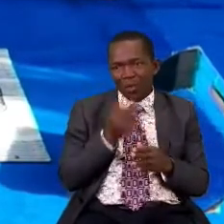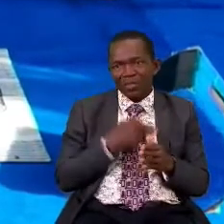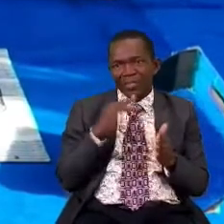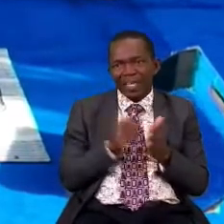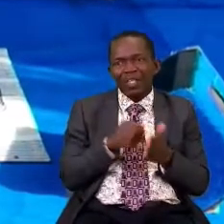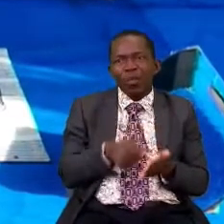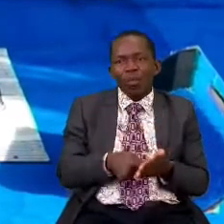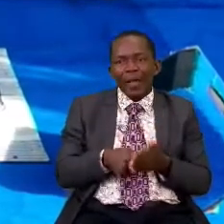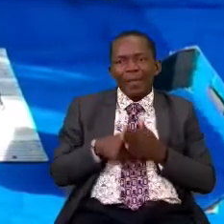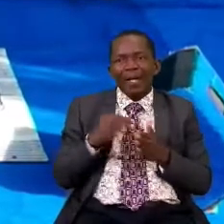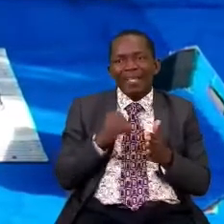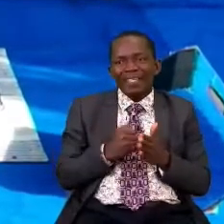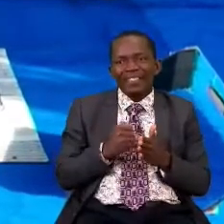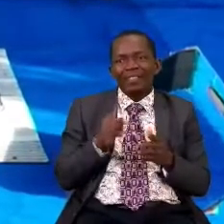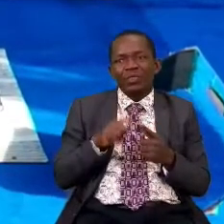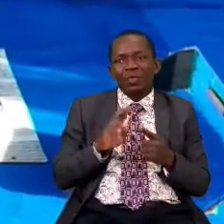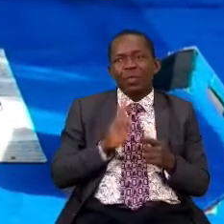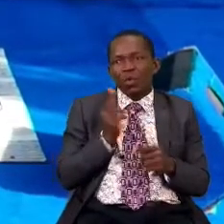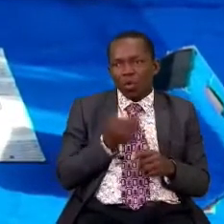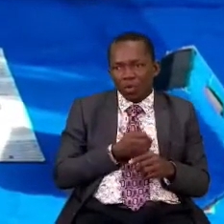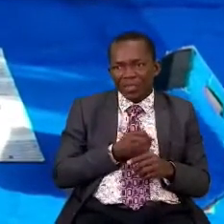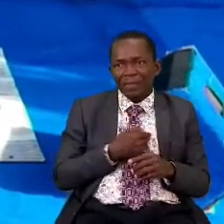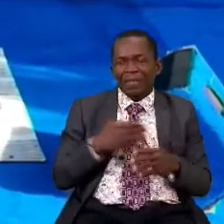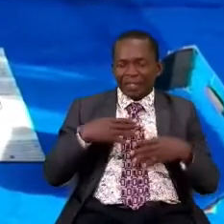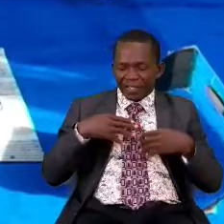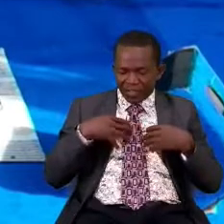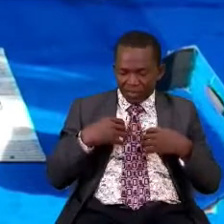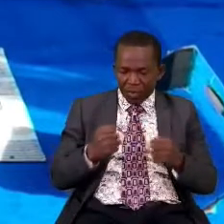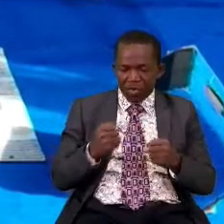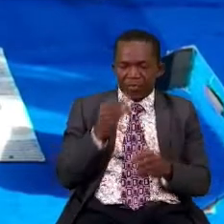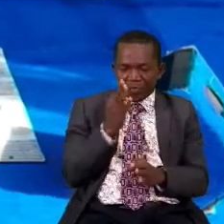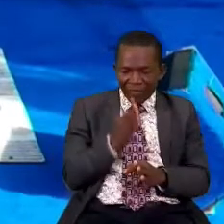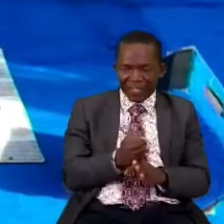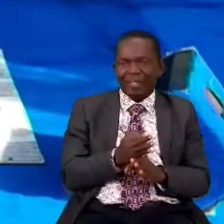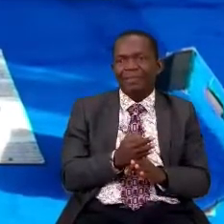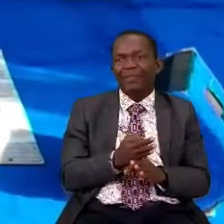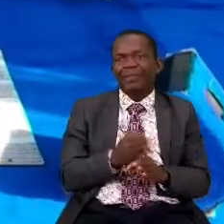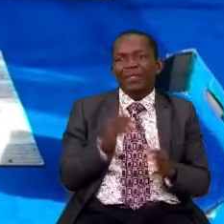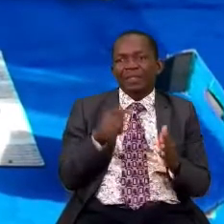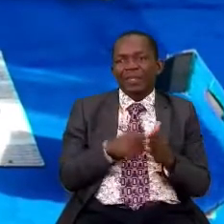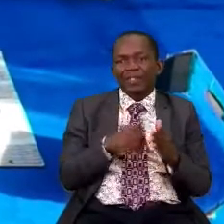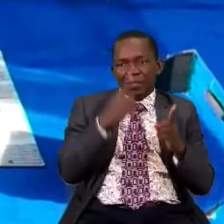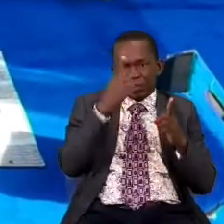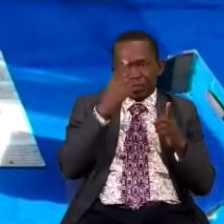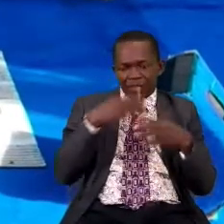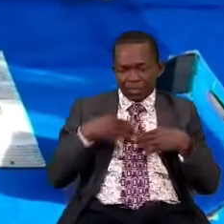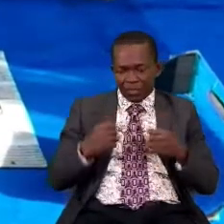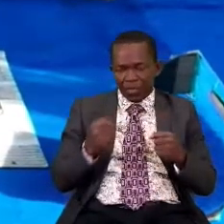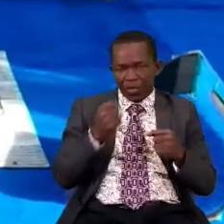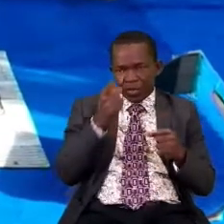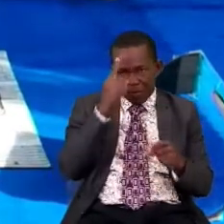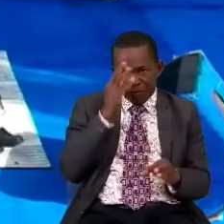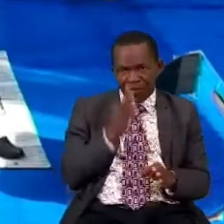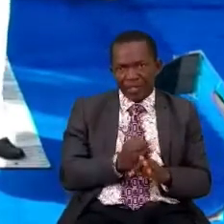faith, number one, is strong. Strong faith. Strong faith. Not a faith that the wind of adversity